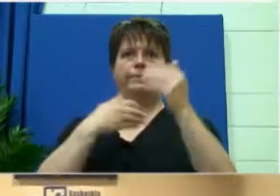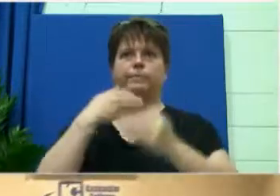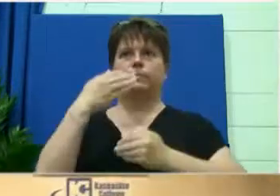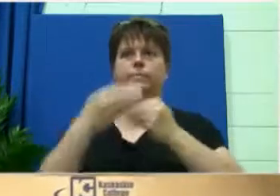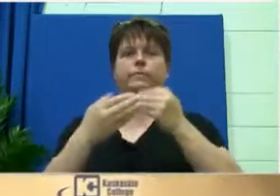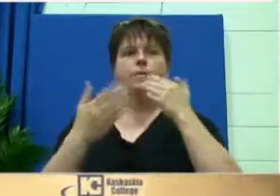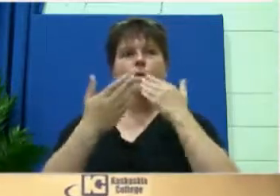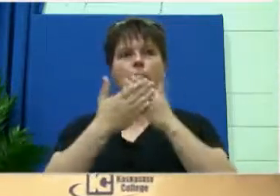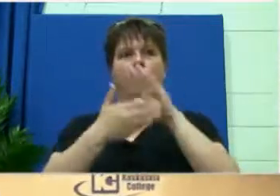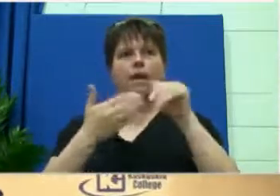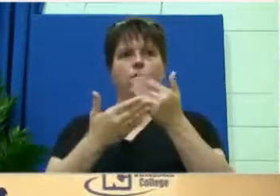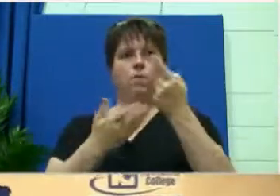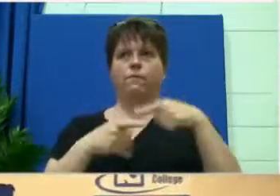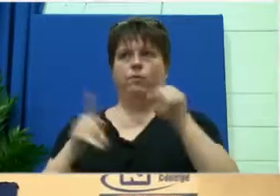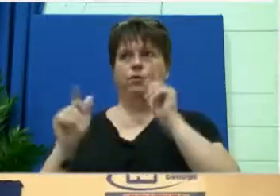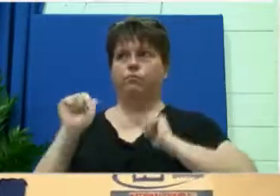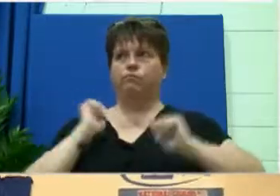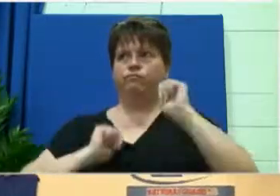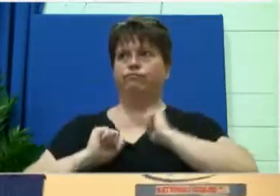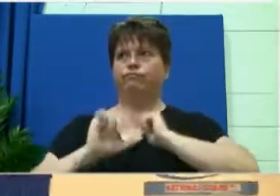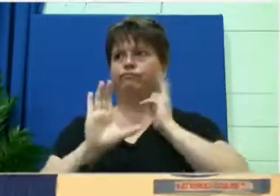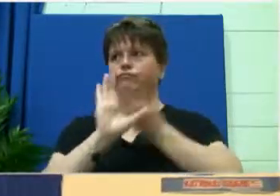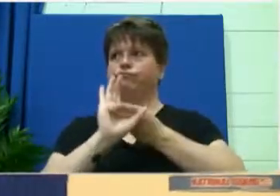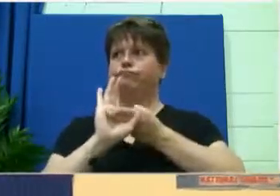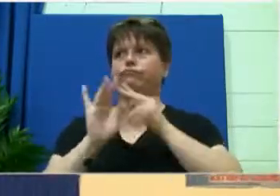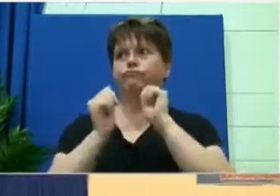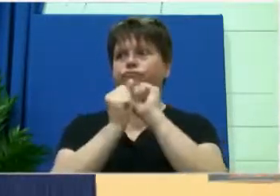Let's thank all of them for their participation.